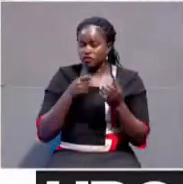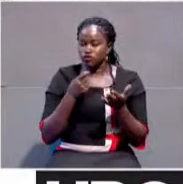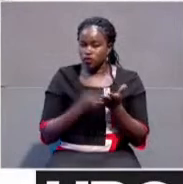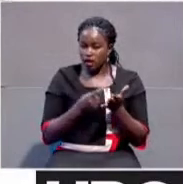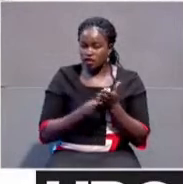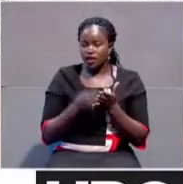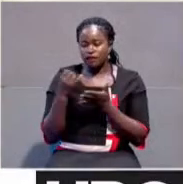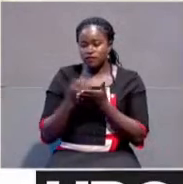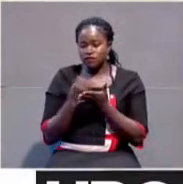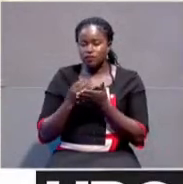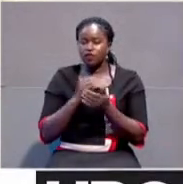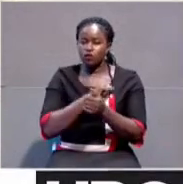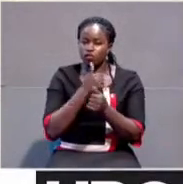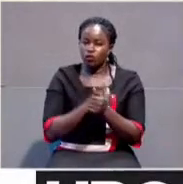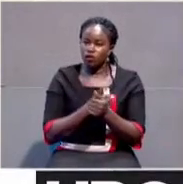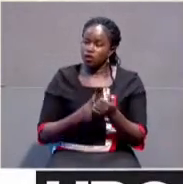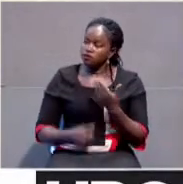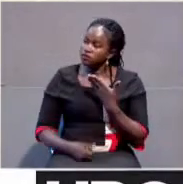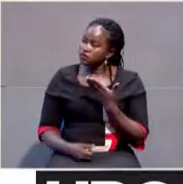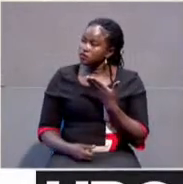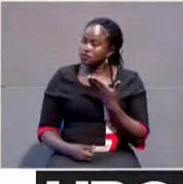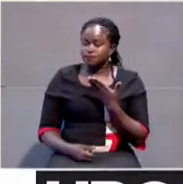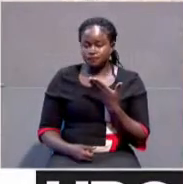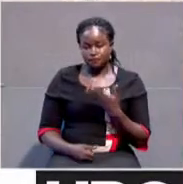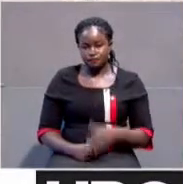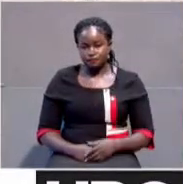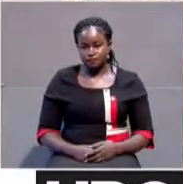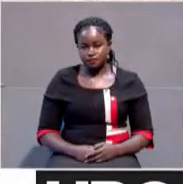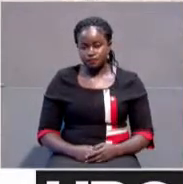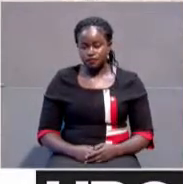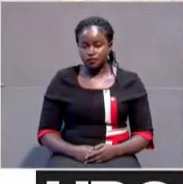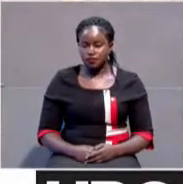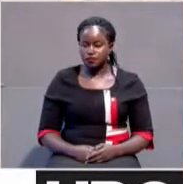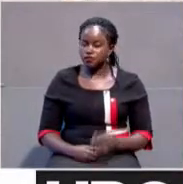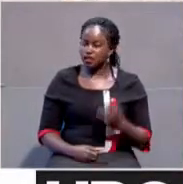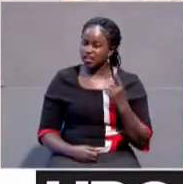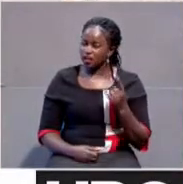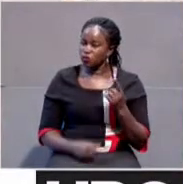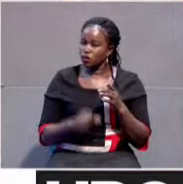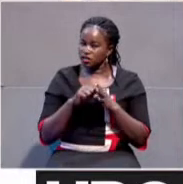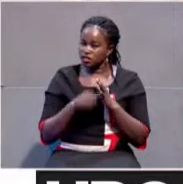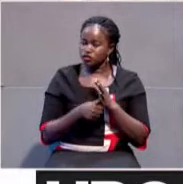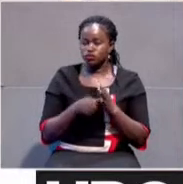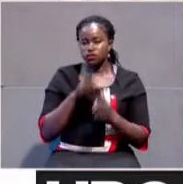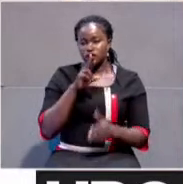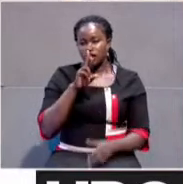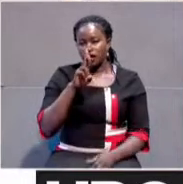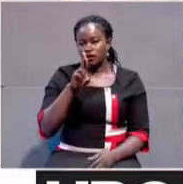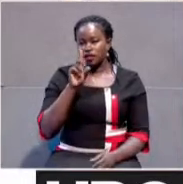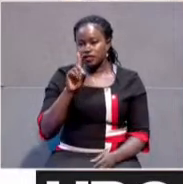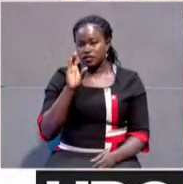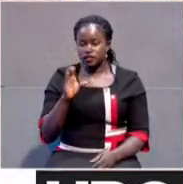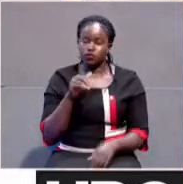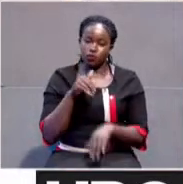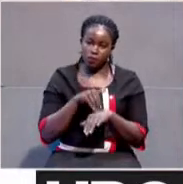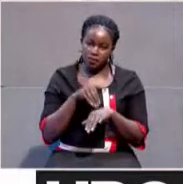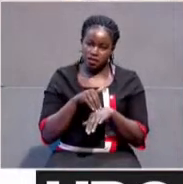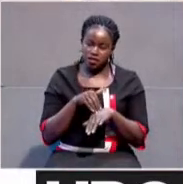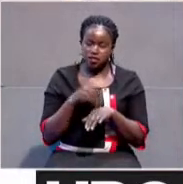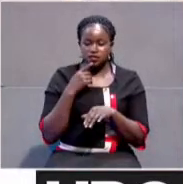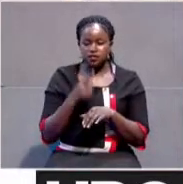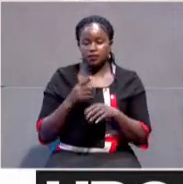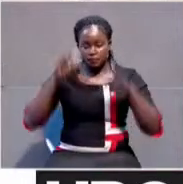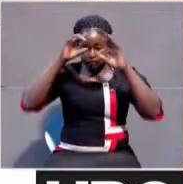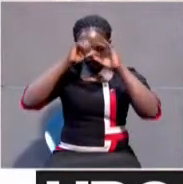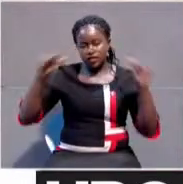Investment Authority, Morrison Rwakakamba. There is one thing that the RDC mentioned, and he said that the president